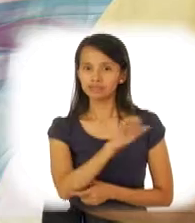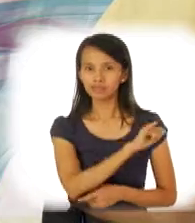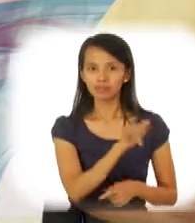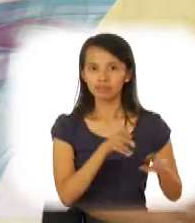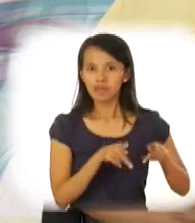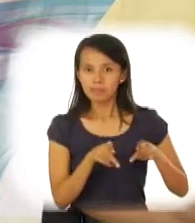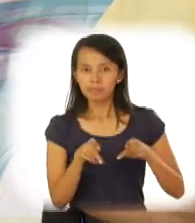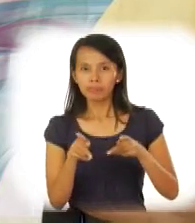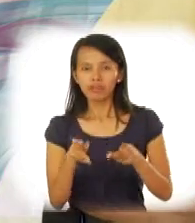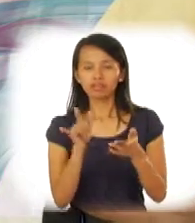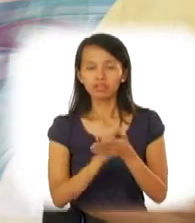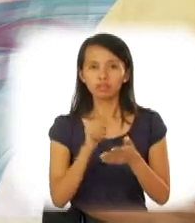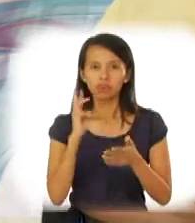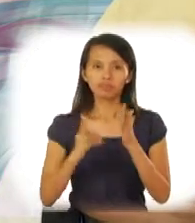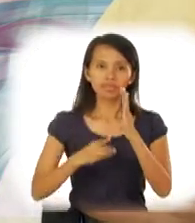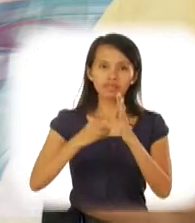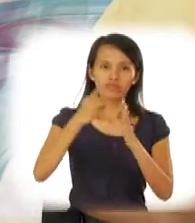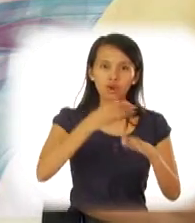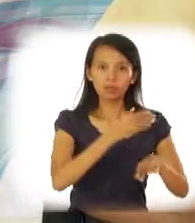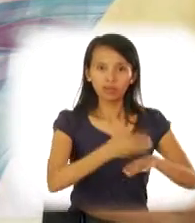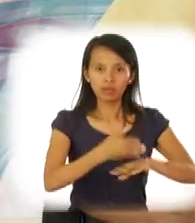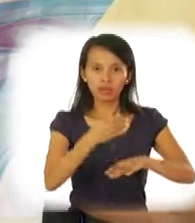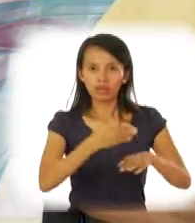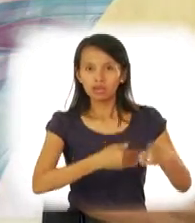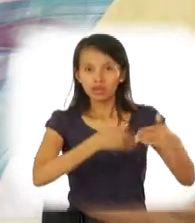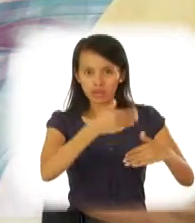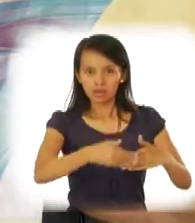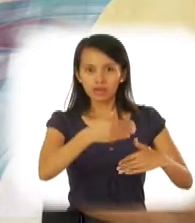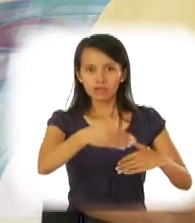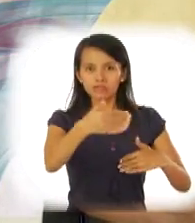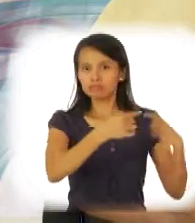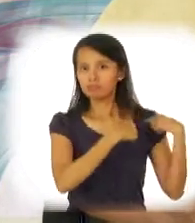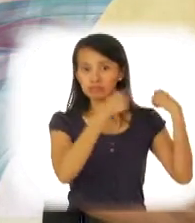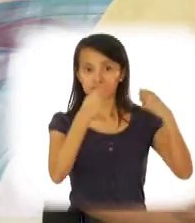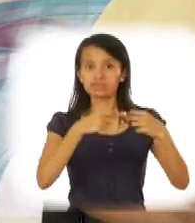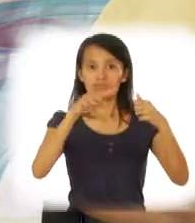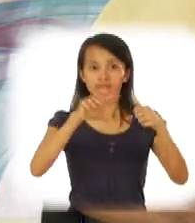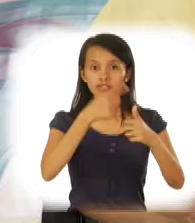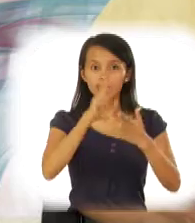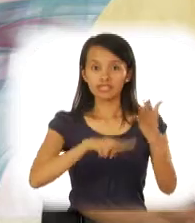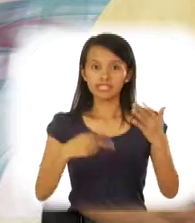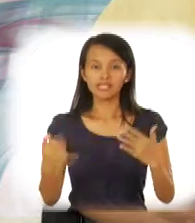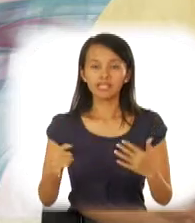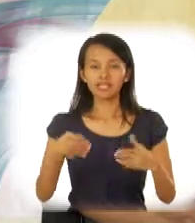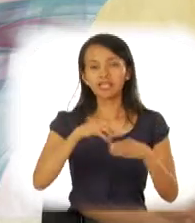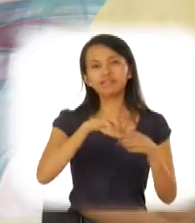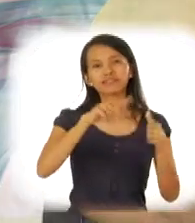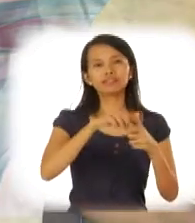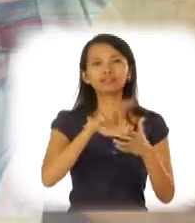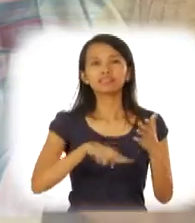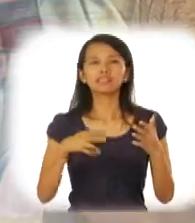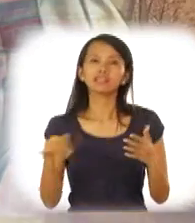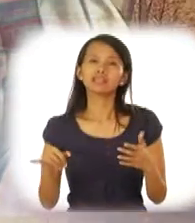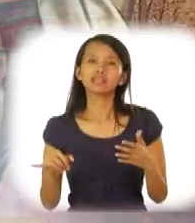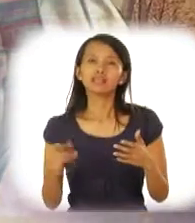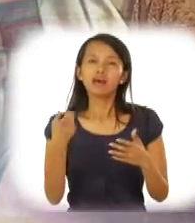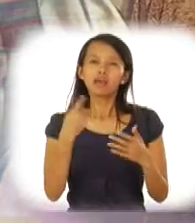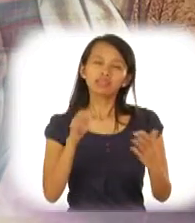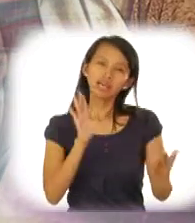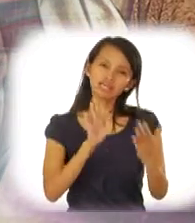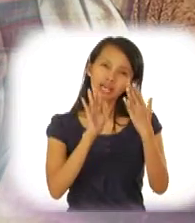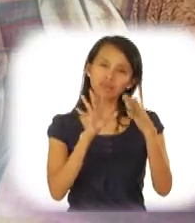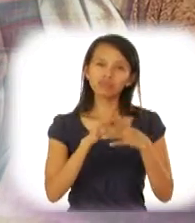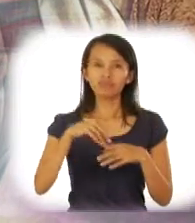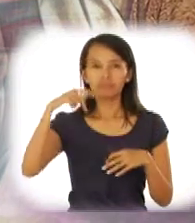the thought that we have been developing since our reflection on the first reading. We said that in the first